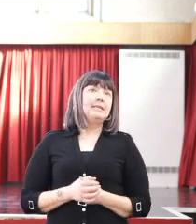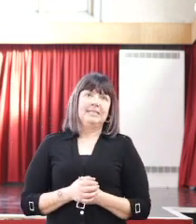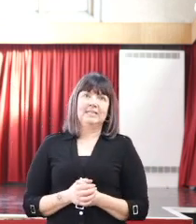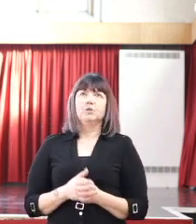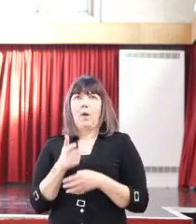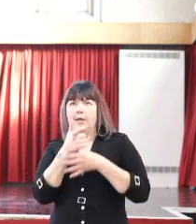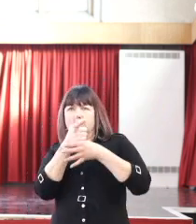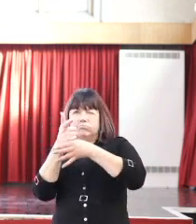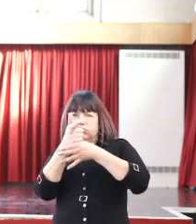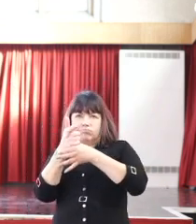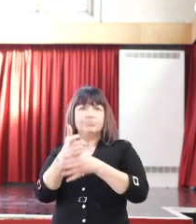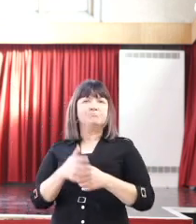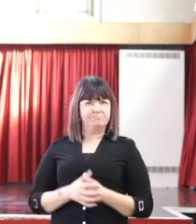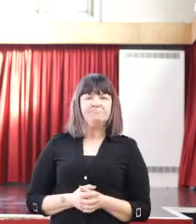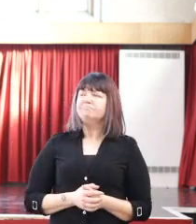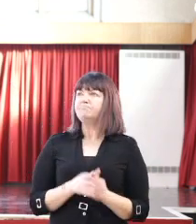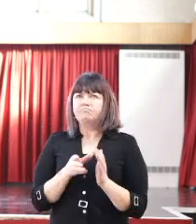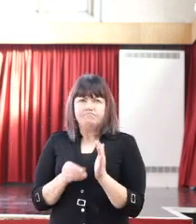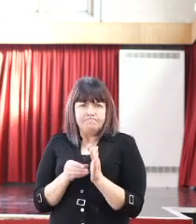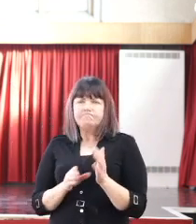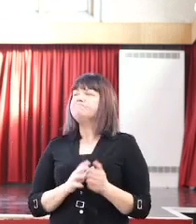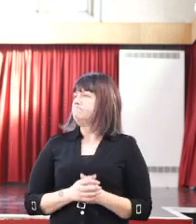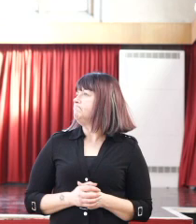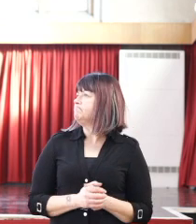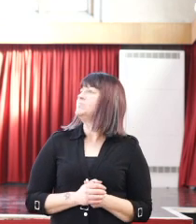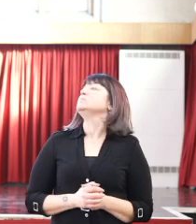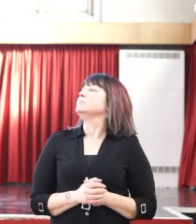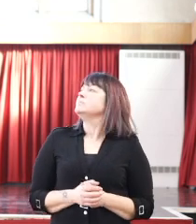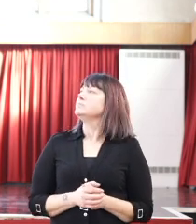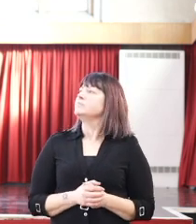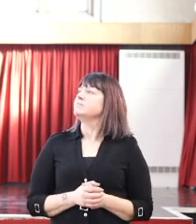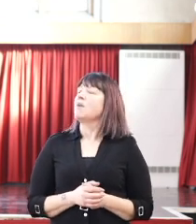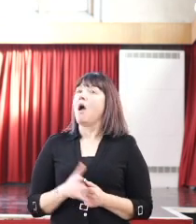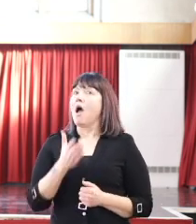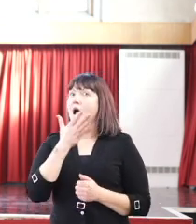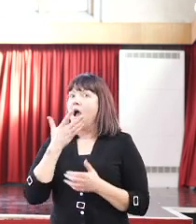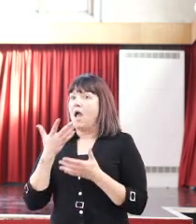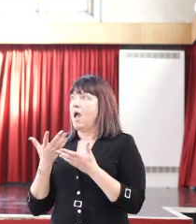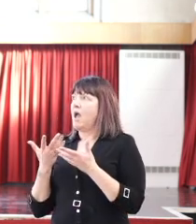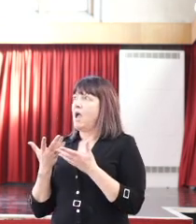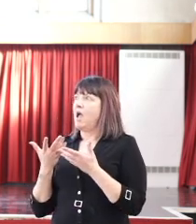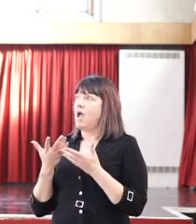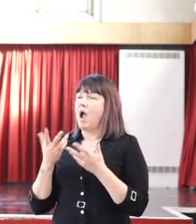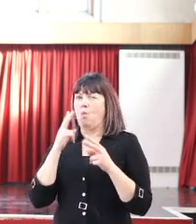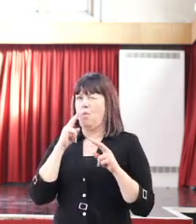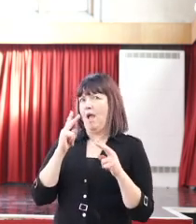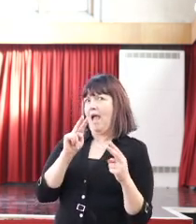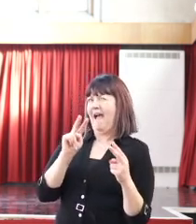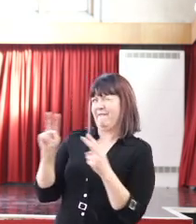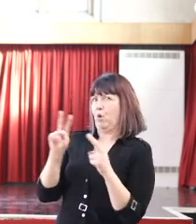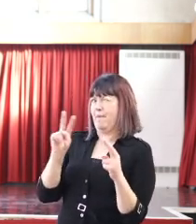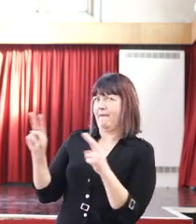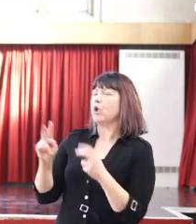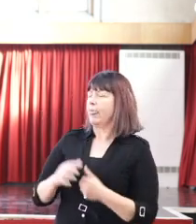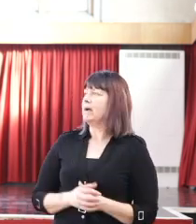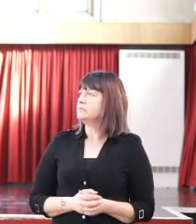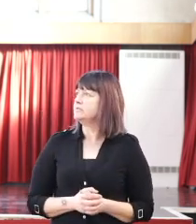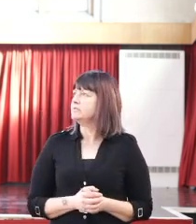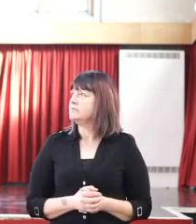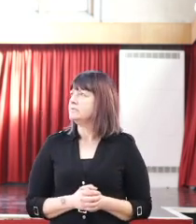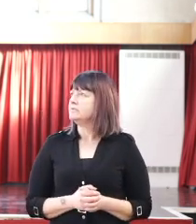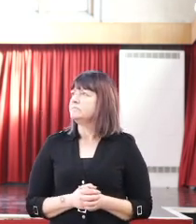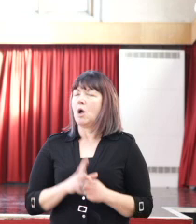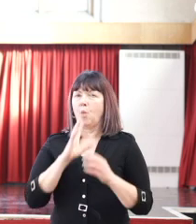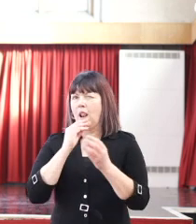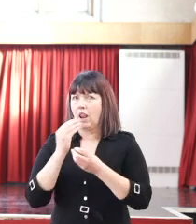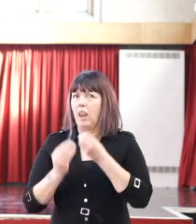well, and I think that leads nicely. Oh, let's look at that quickly, yeah, if we can. I'll try and talk you through